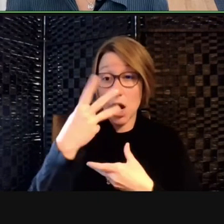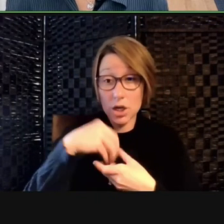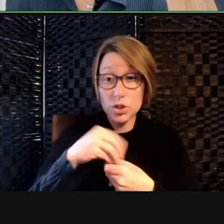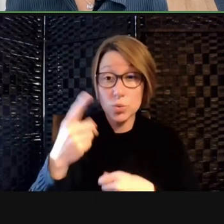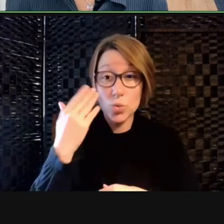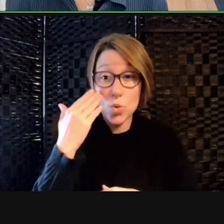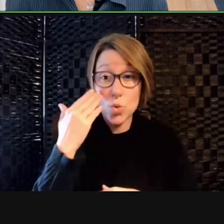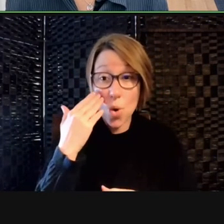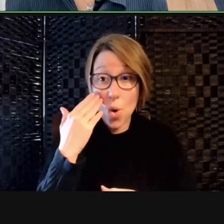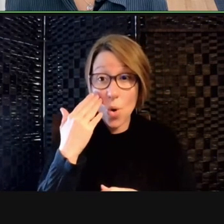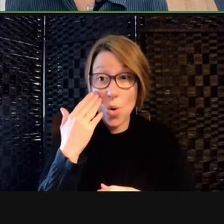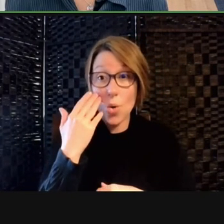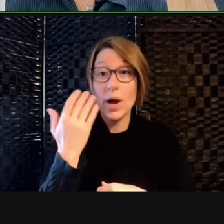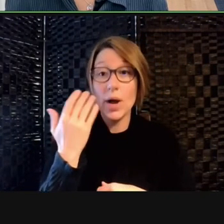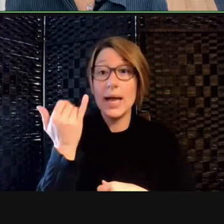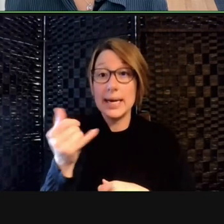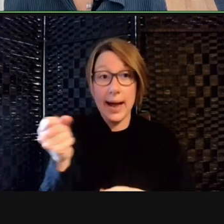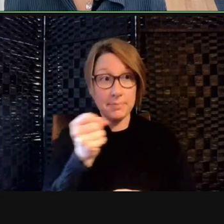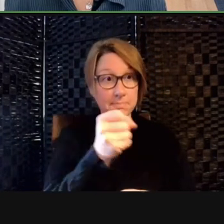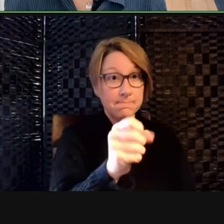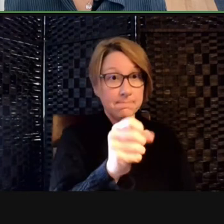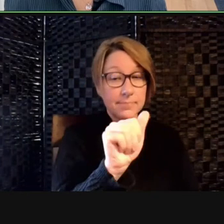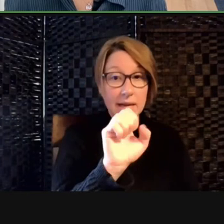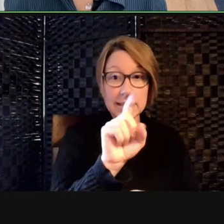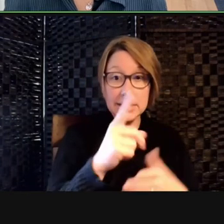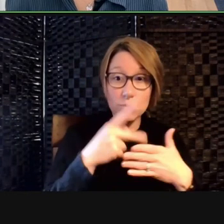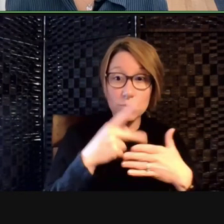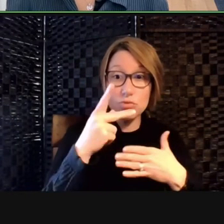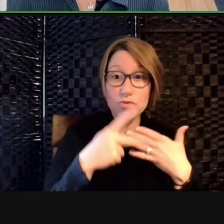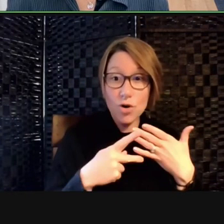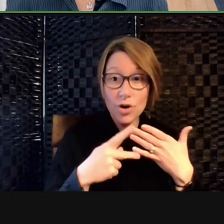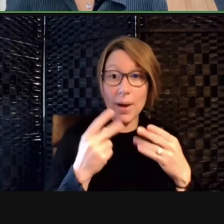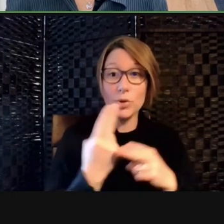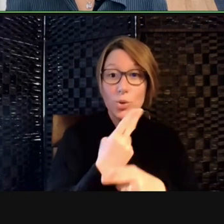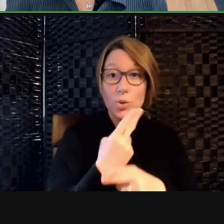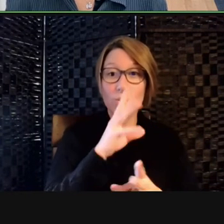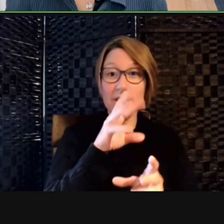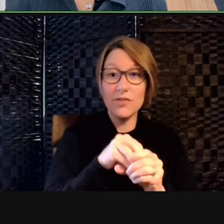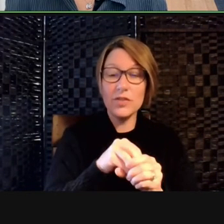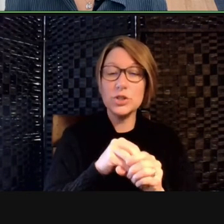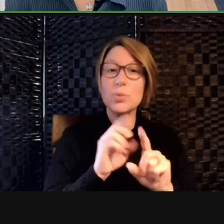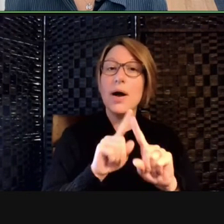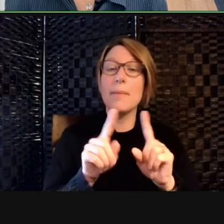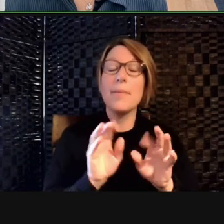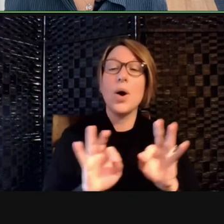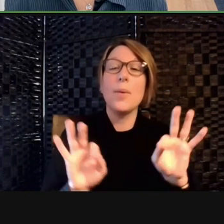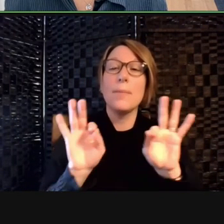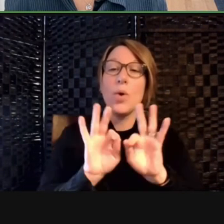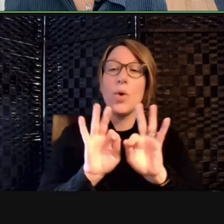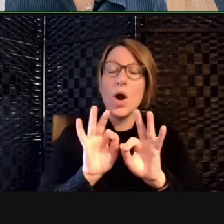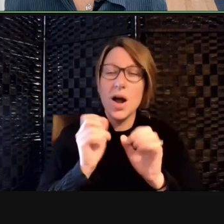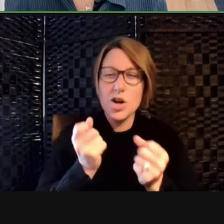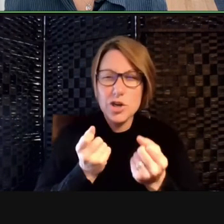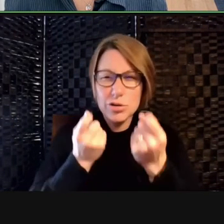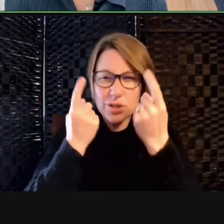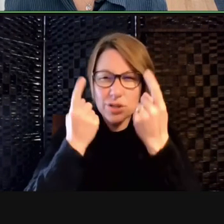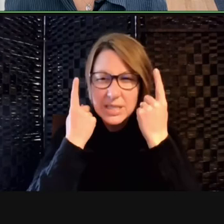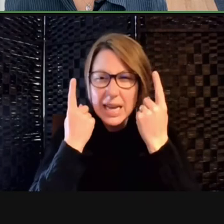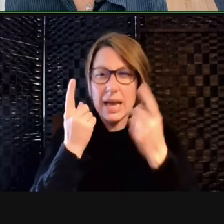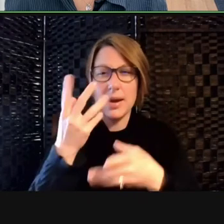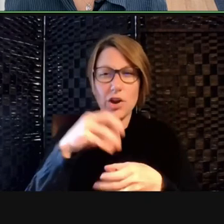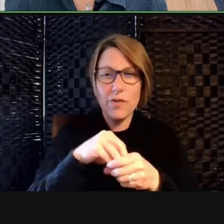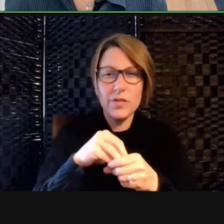now, well, now we can put them in this ASD program and use these interventions, make sure that they really understand what those interventions are and